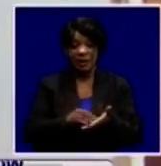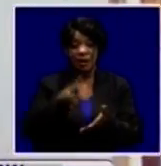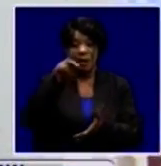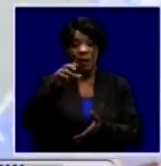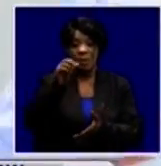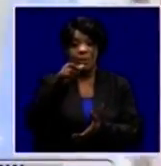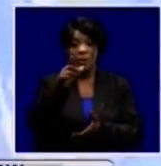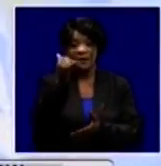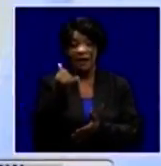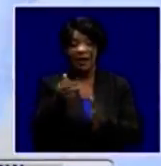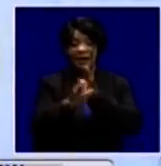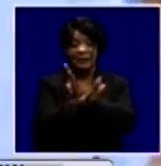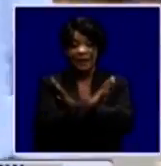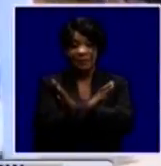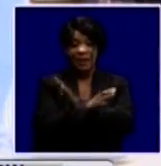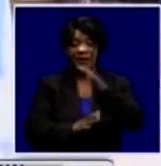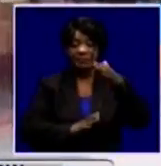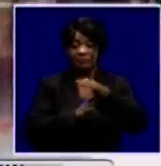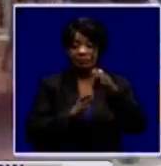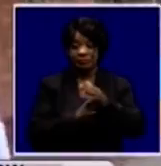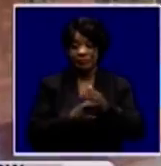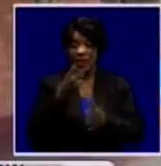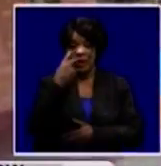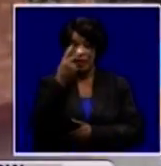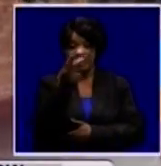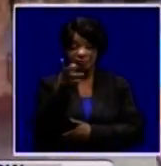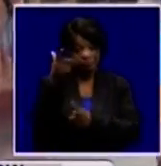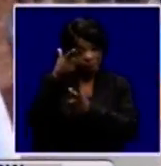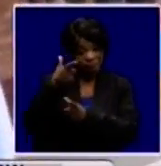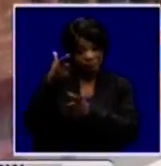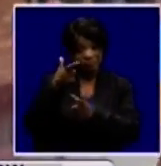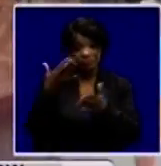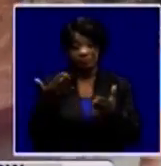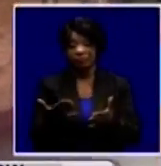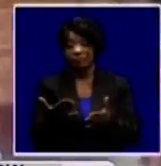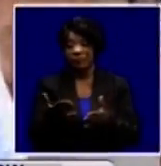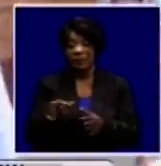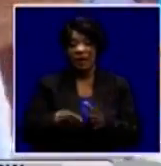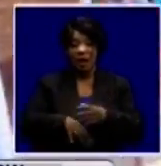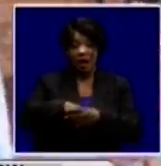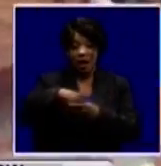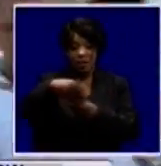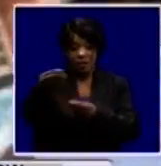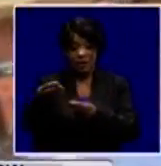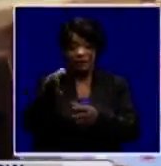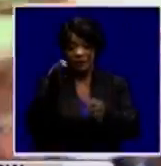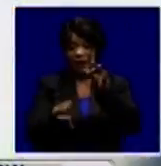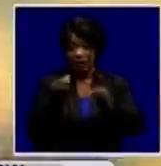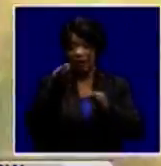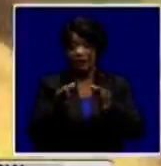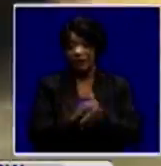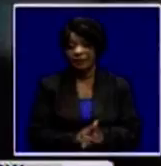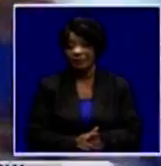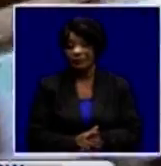Limited. This was after Sinyangwe was seen filming Mr. Makina being led from the courtroom to the holding cell. Don't